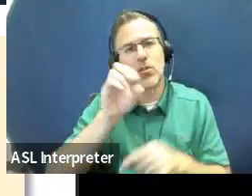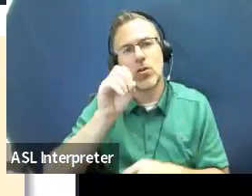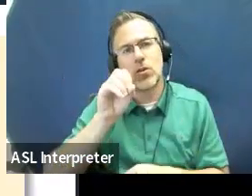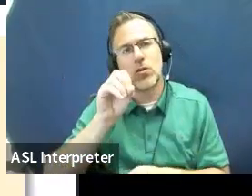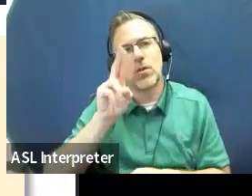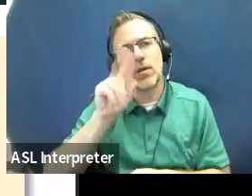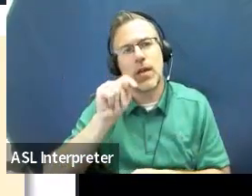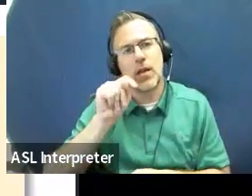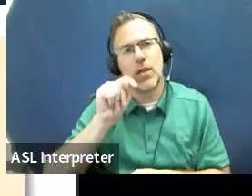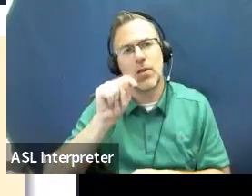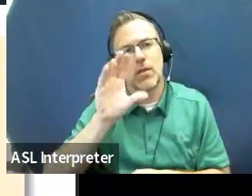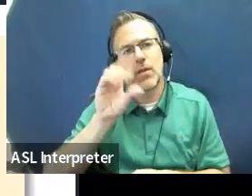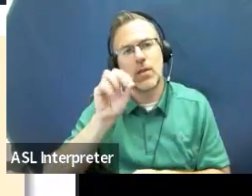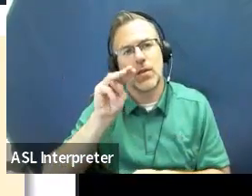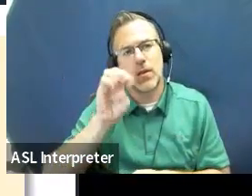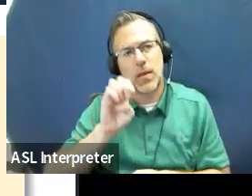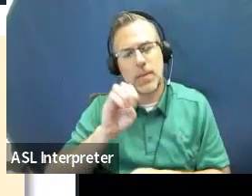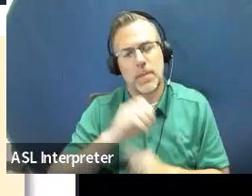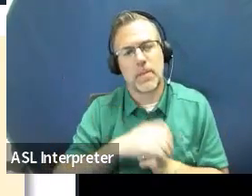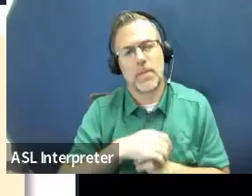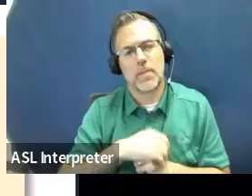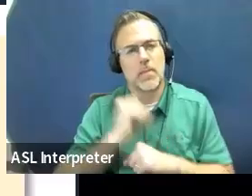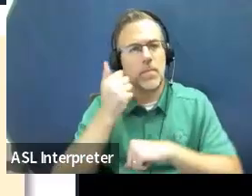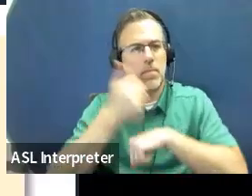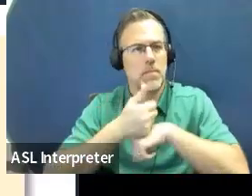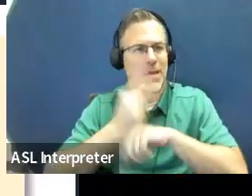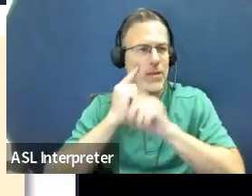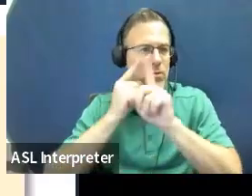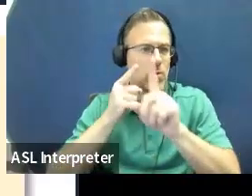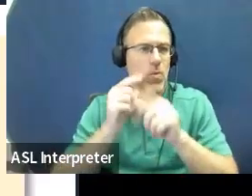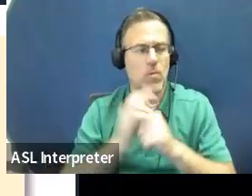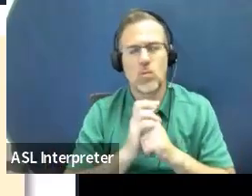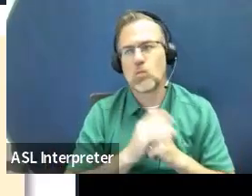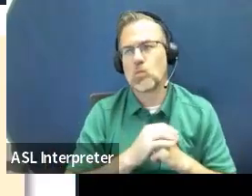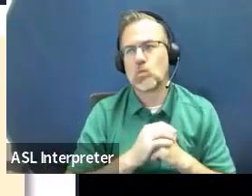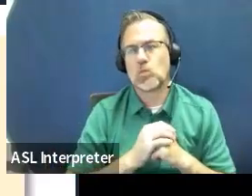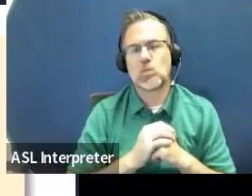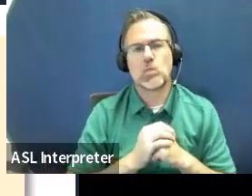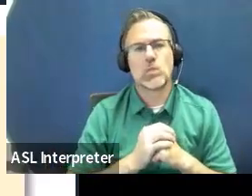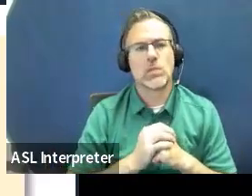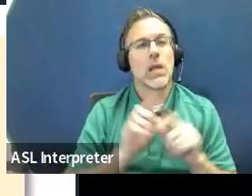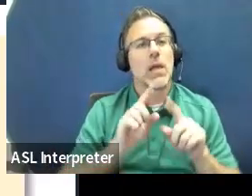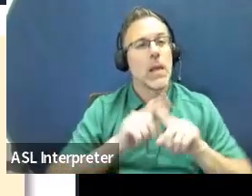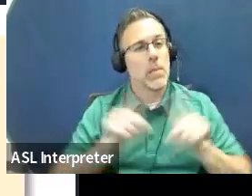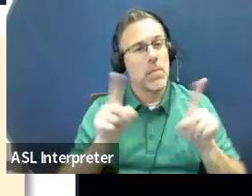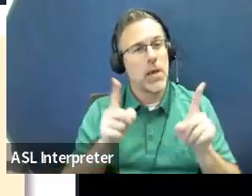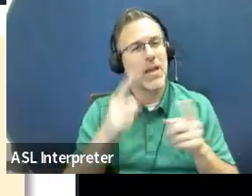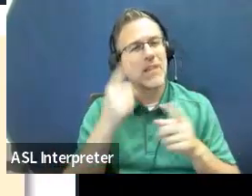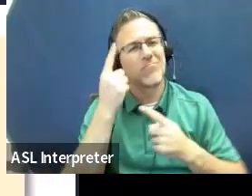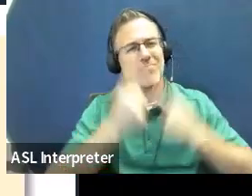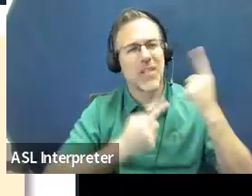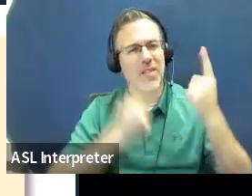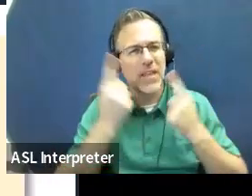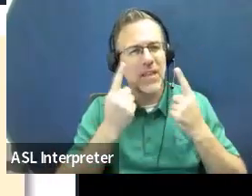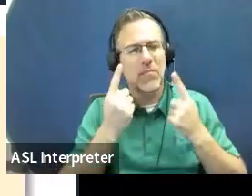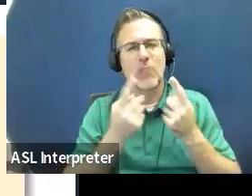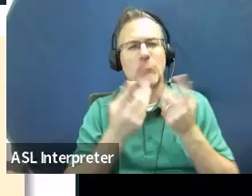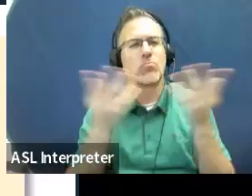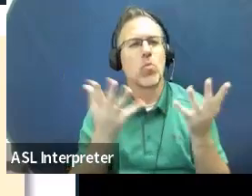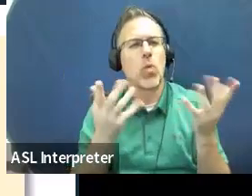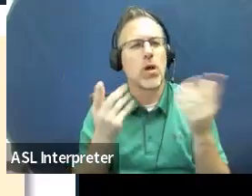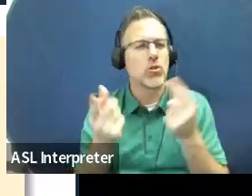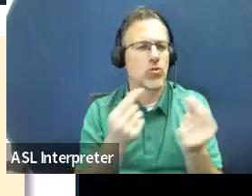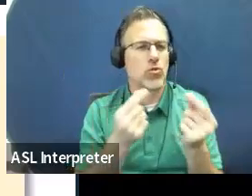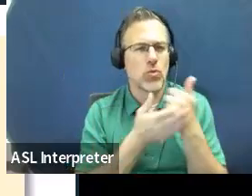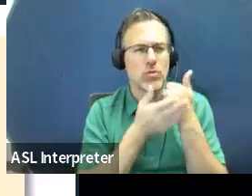okay, for an outcome-based goal. Instead, think about what you're doing to help